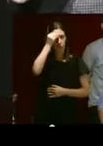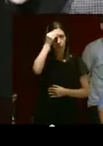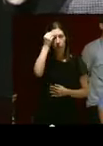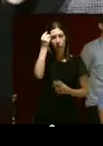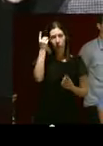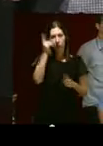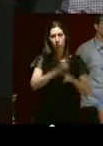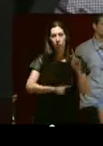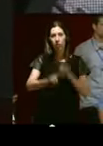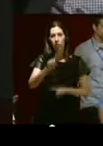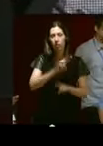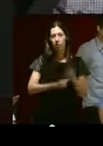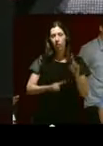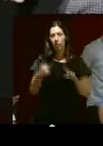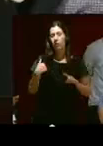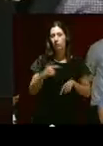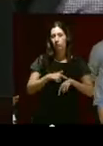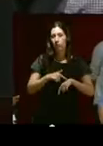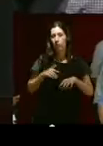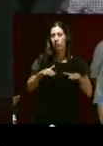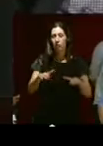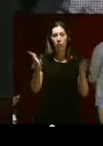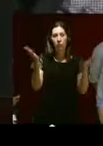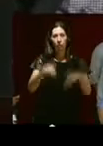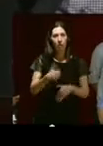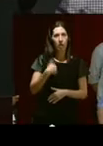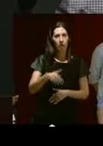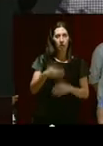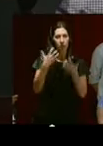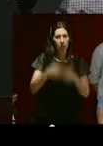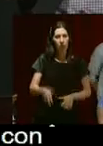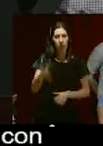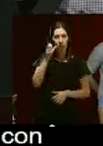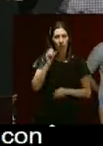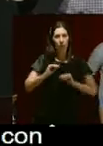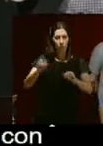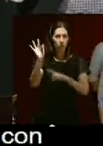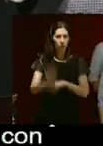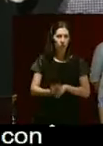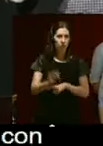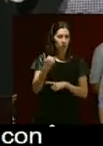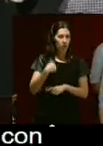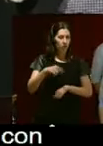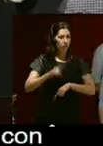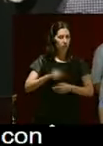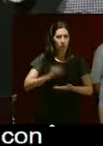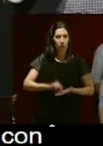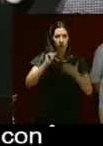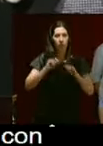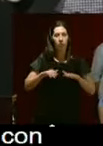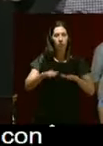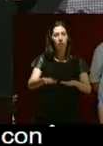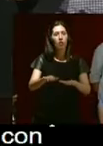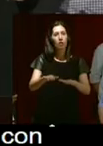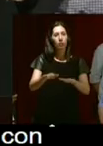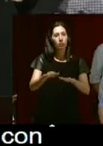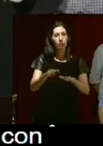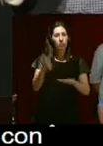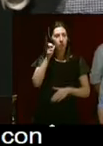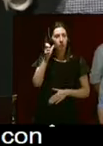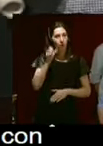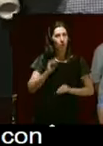giving you the audio file with the audio description, it is my understanding that there shouldn't be any synchronization problems, because